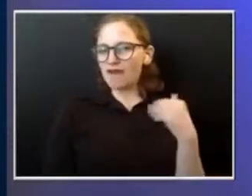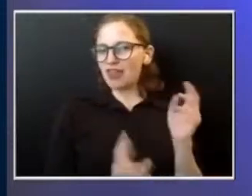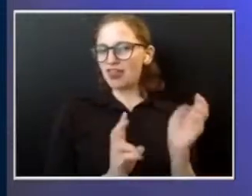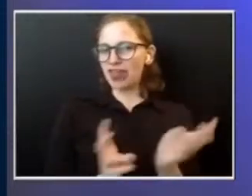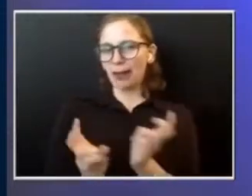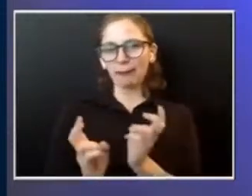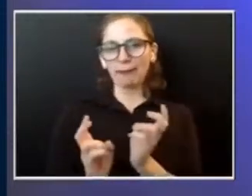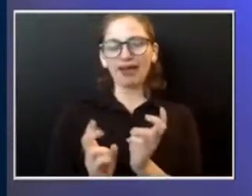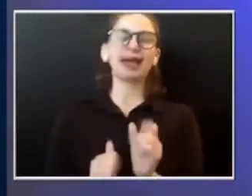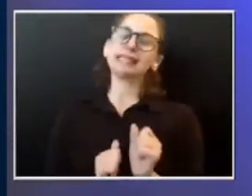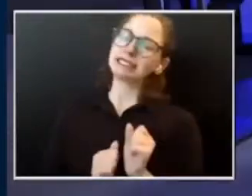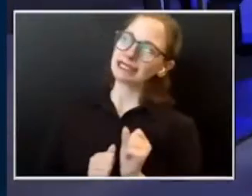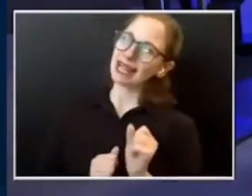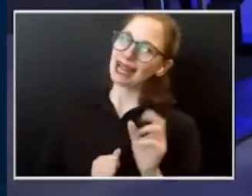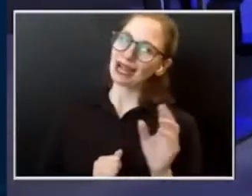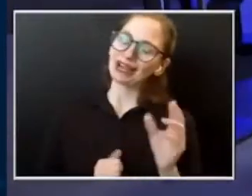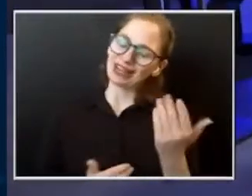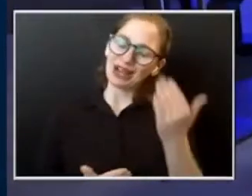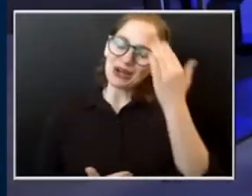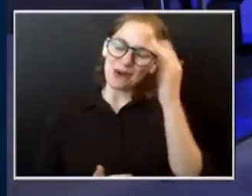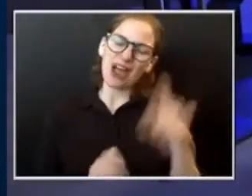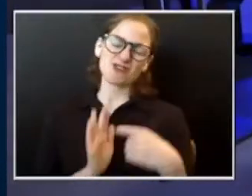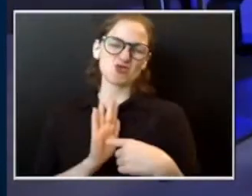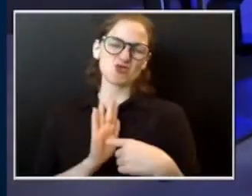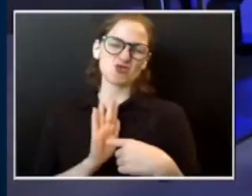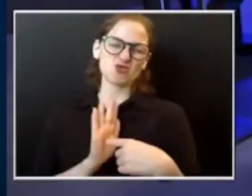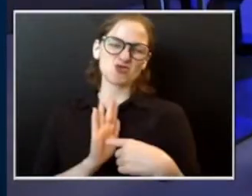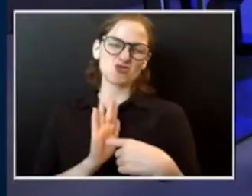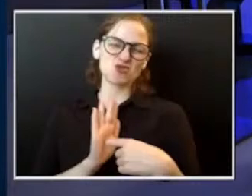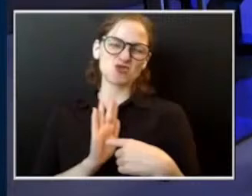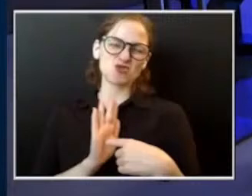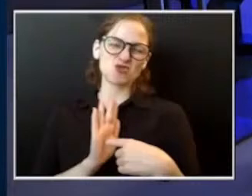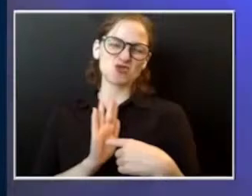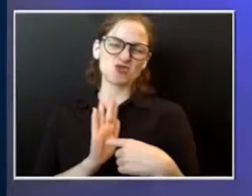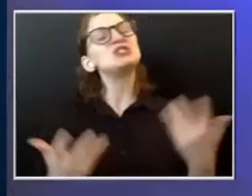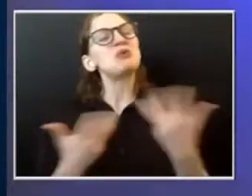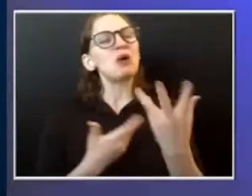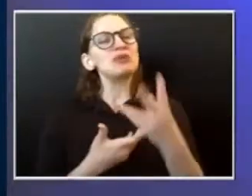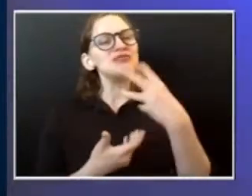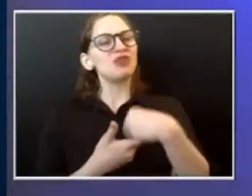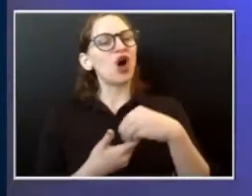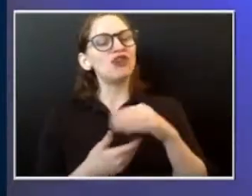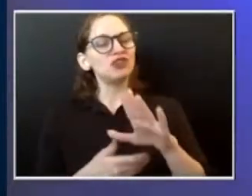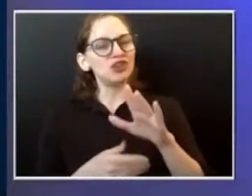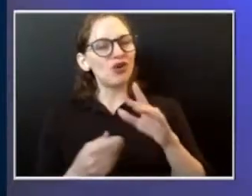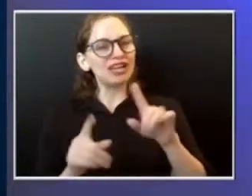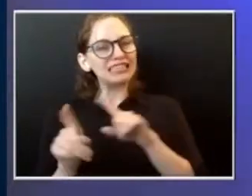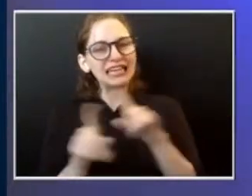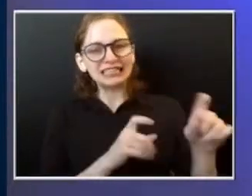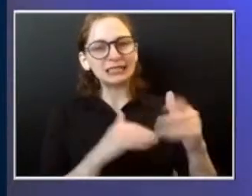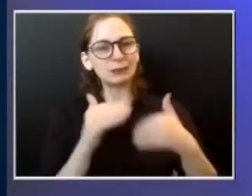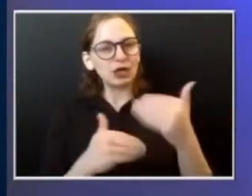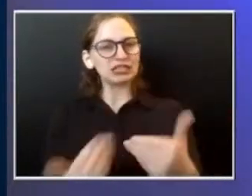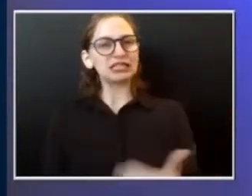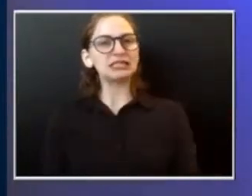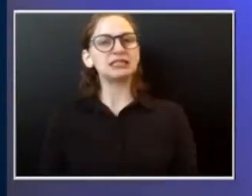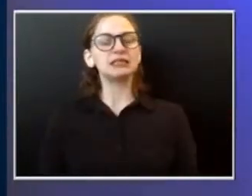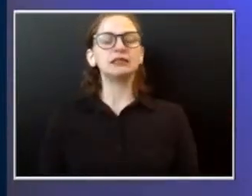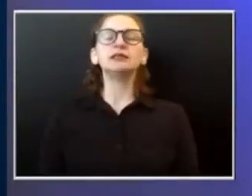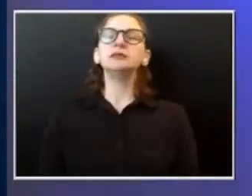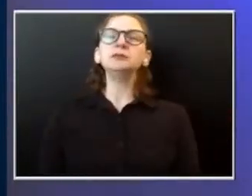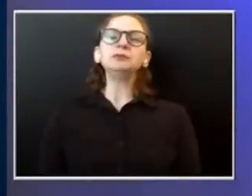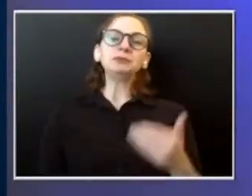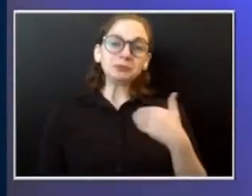know. Got to represent. All right, so what was involved in all that testing? Well, I was interviewed by several different people. I had to go